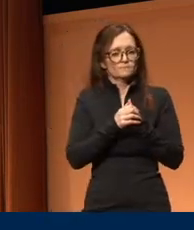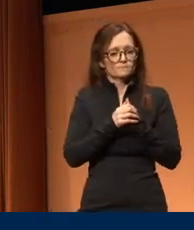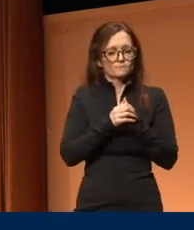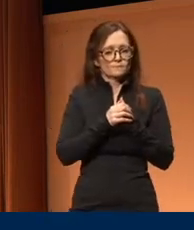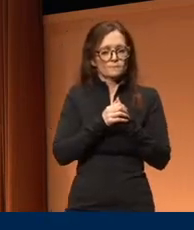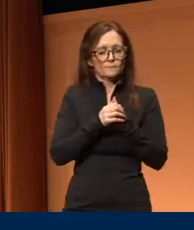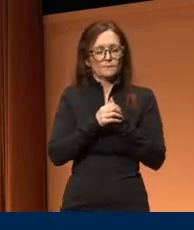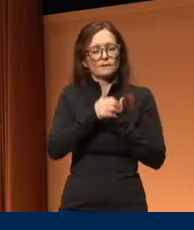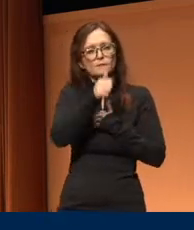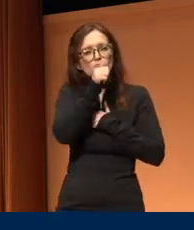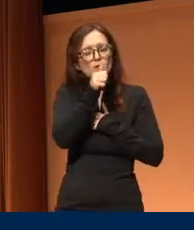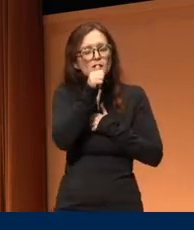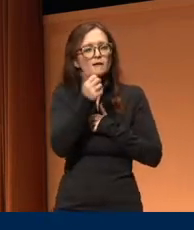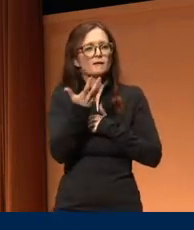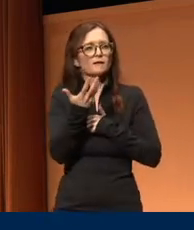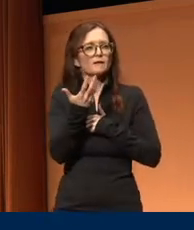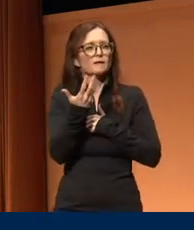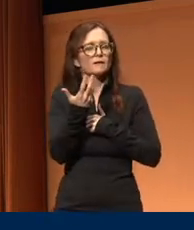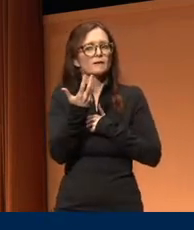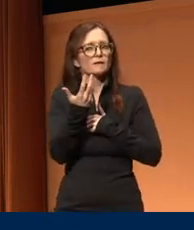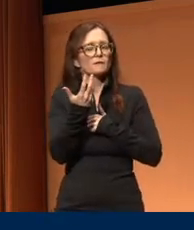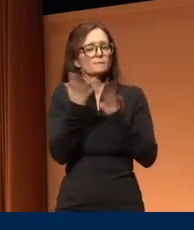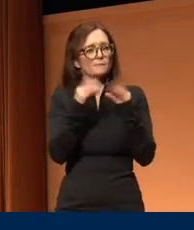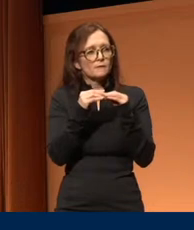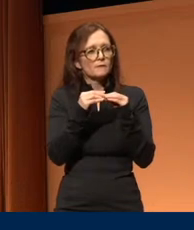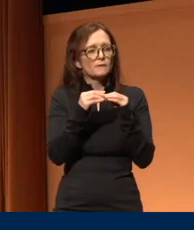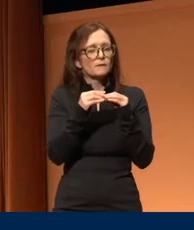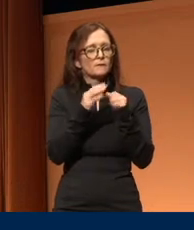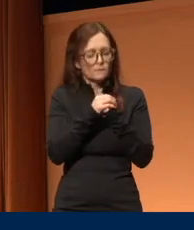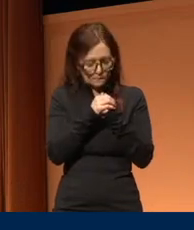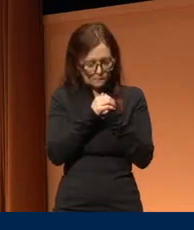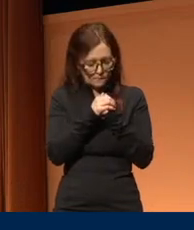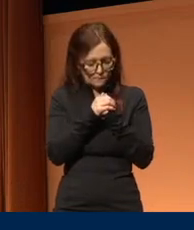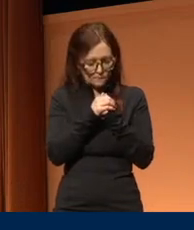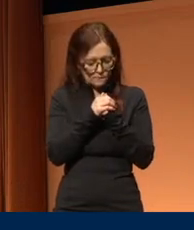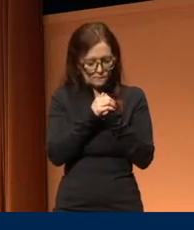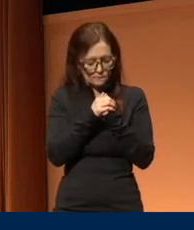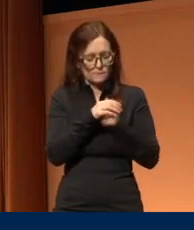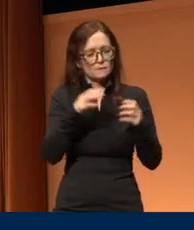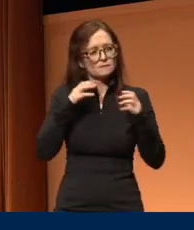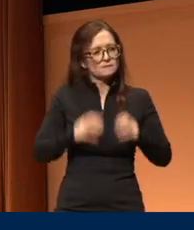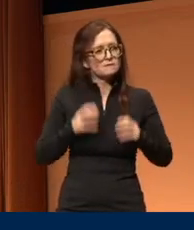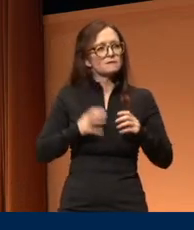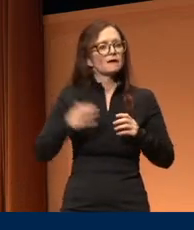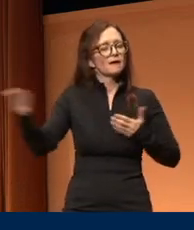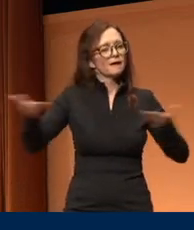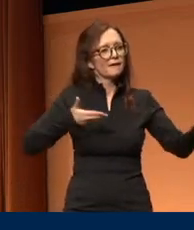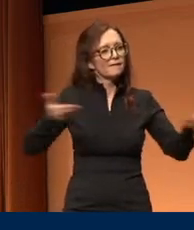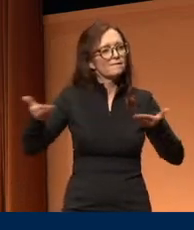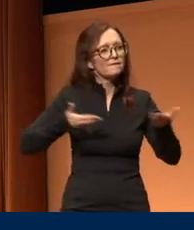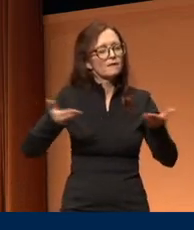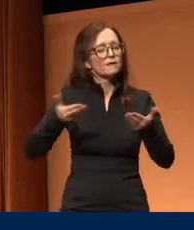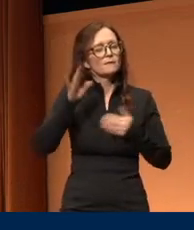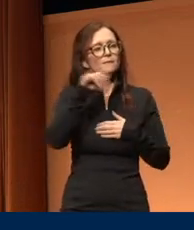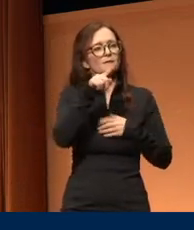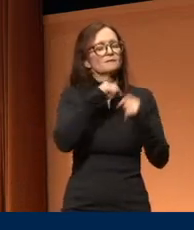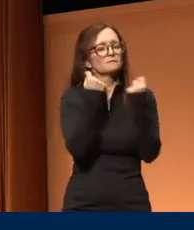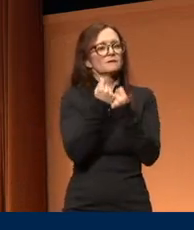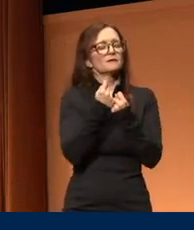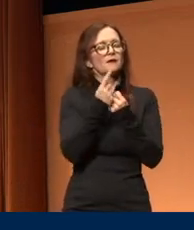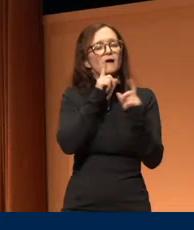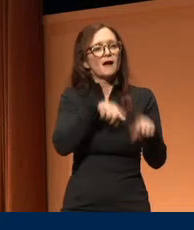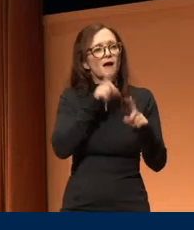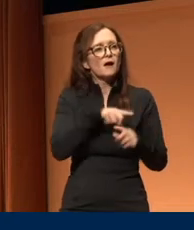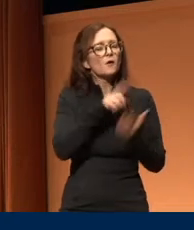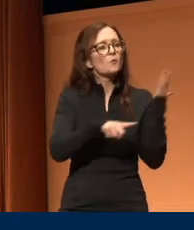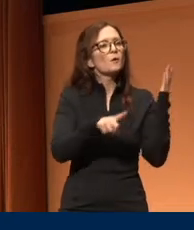In a private plenary, not filmed, citizens were thus invited by the facilitating team to answer questions like,